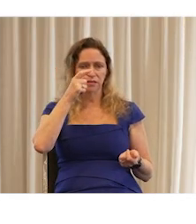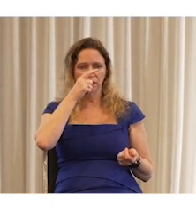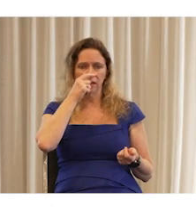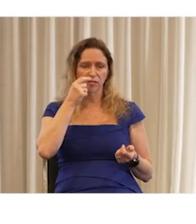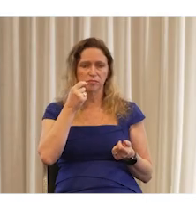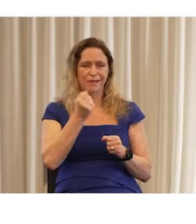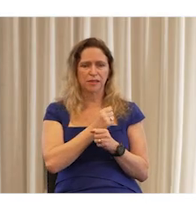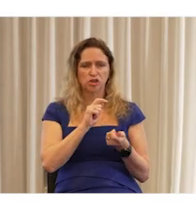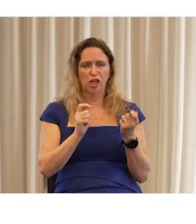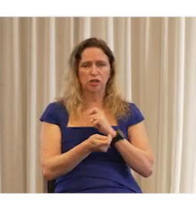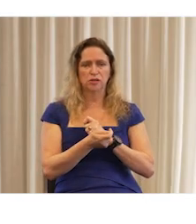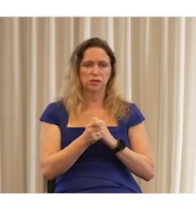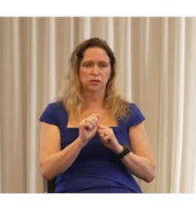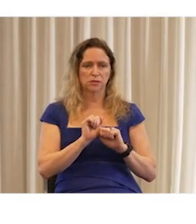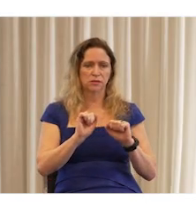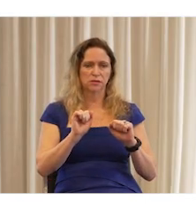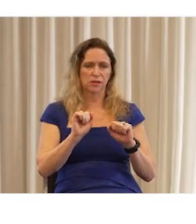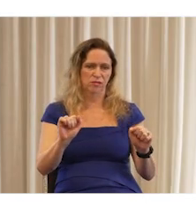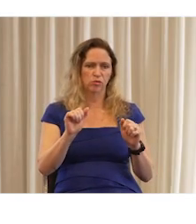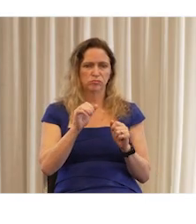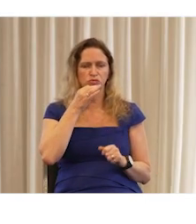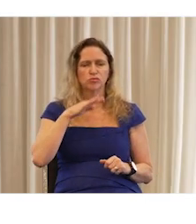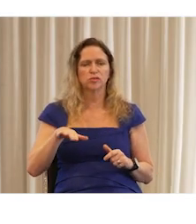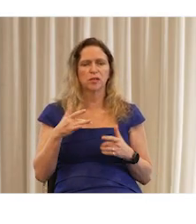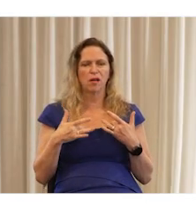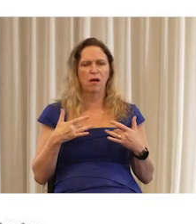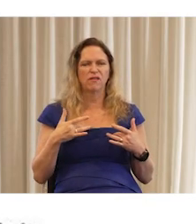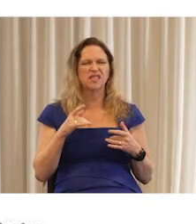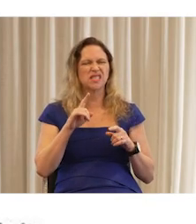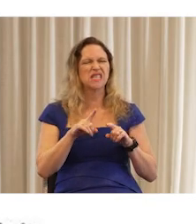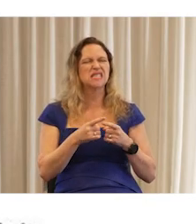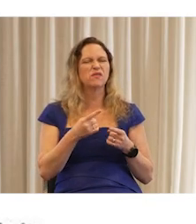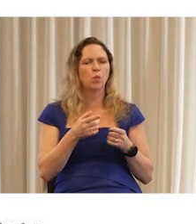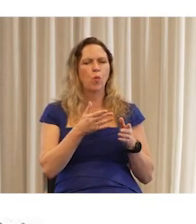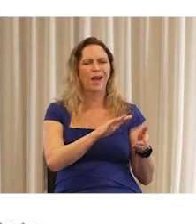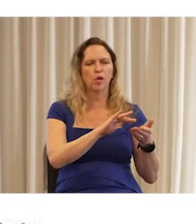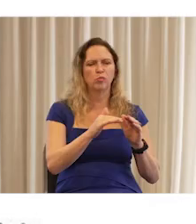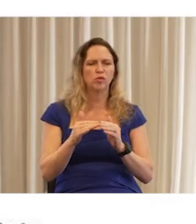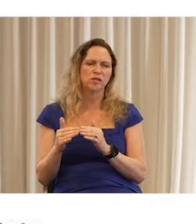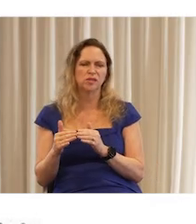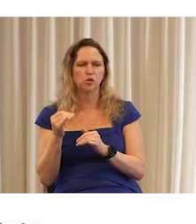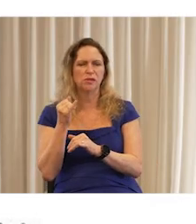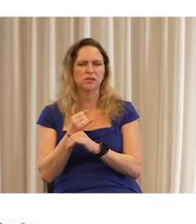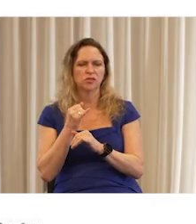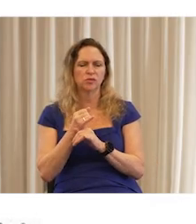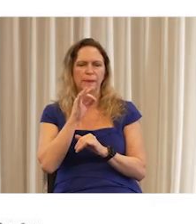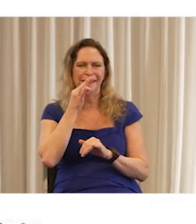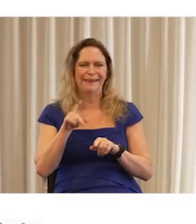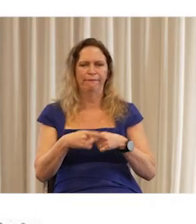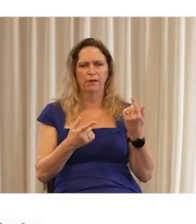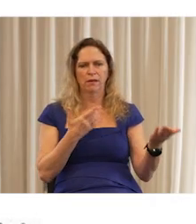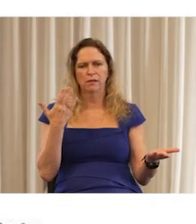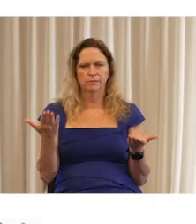It's just a different way of relating. And so there's that relational approach. And now after morning